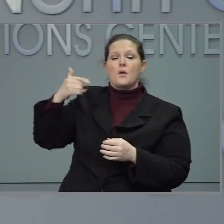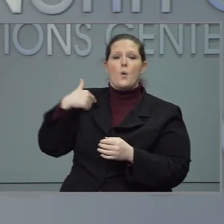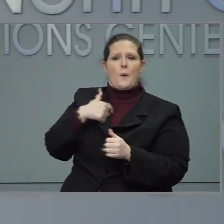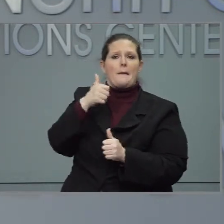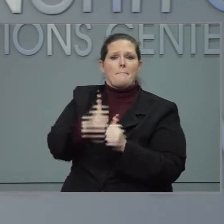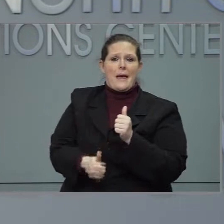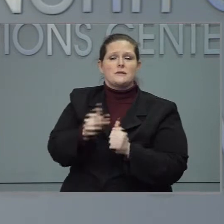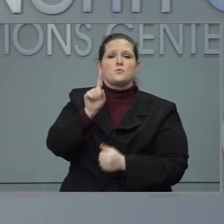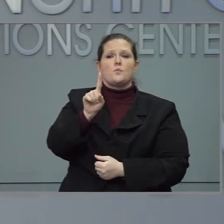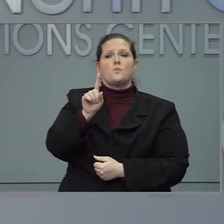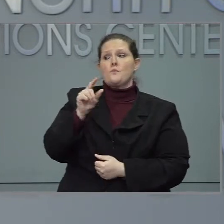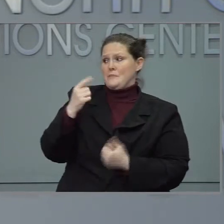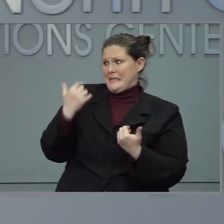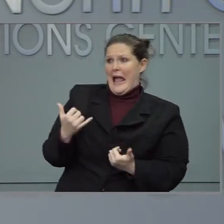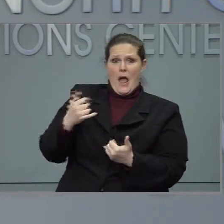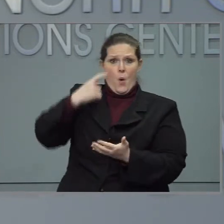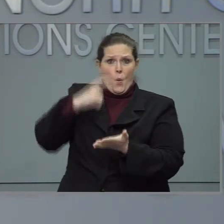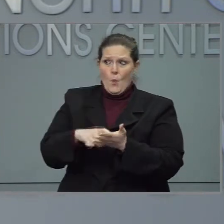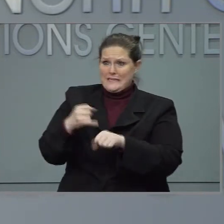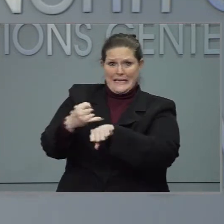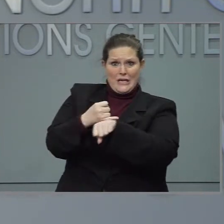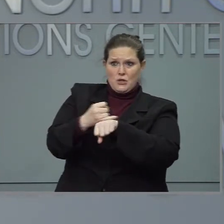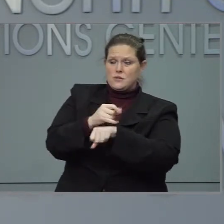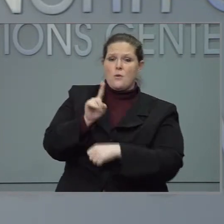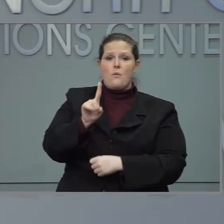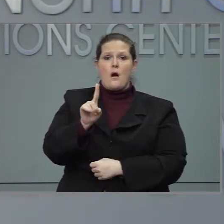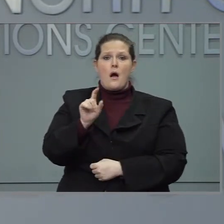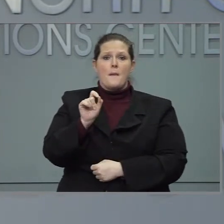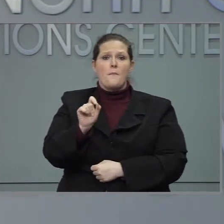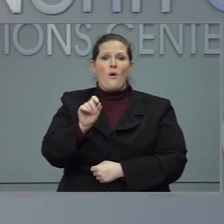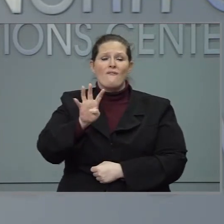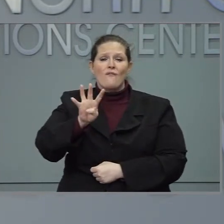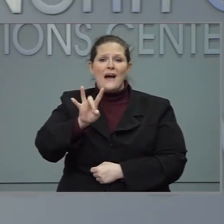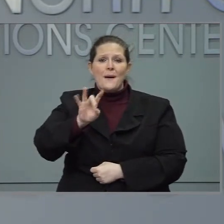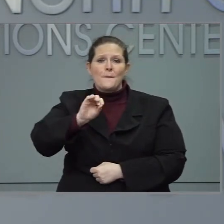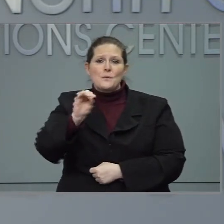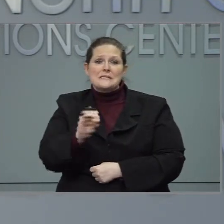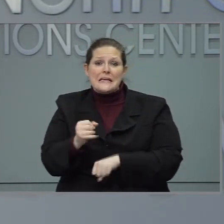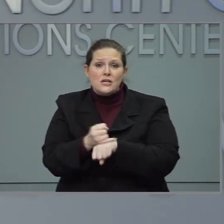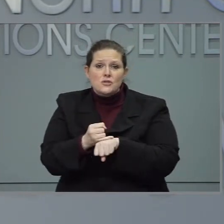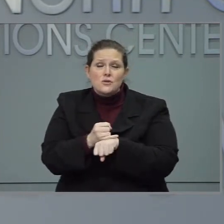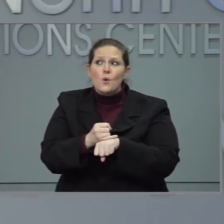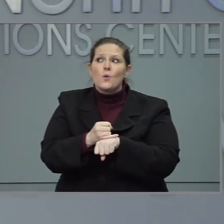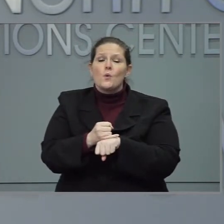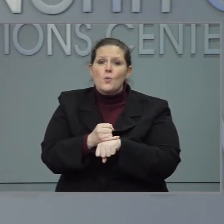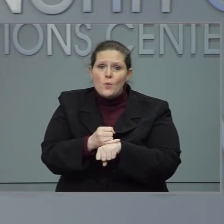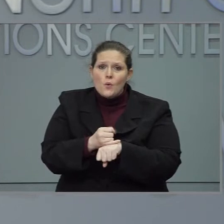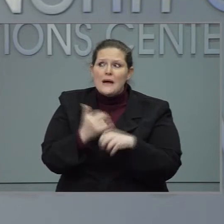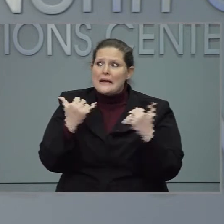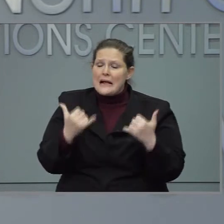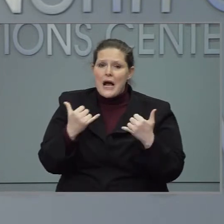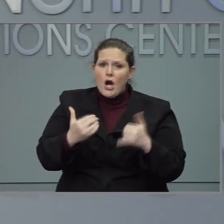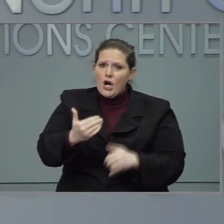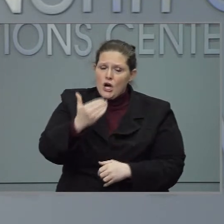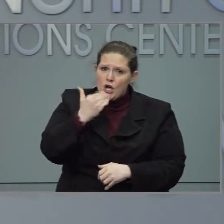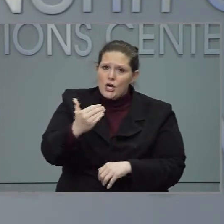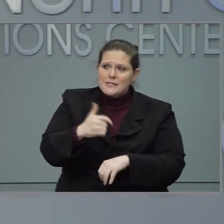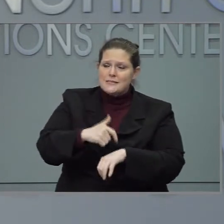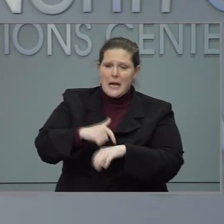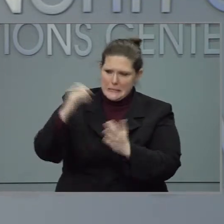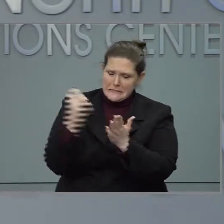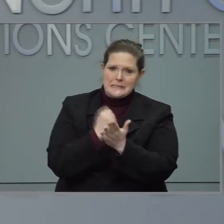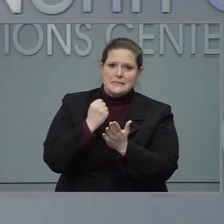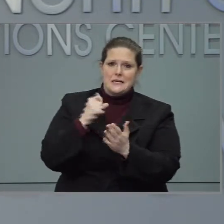1.48% interest rate, you're just not going to beat that for an interest rate. We're at a time where the economy